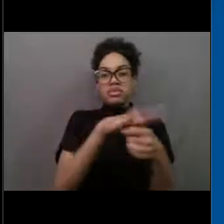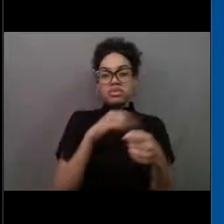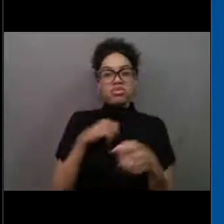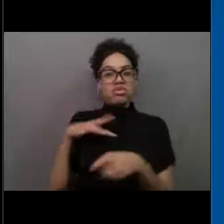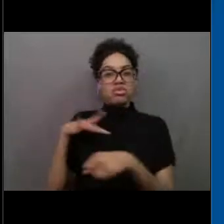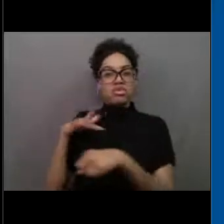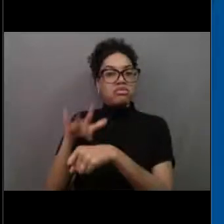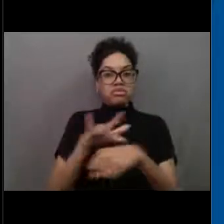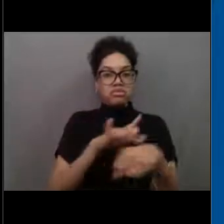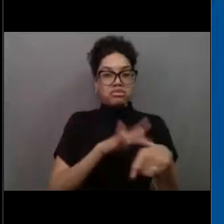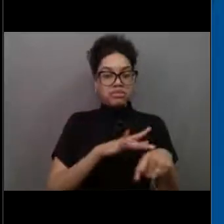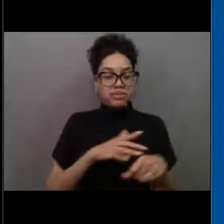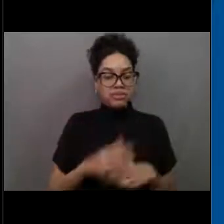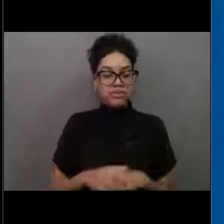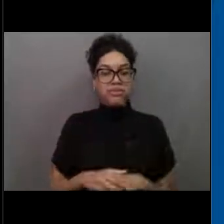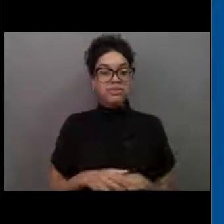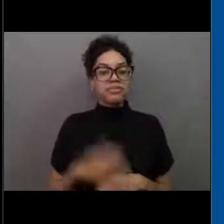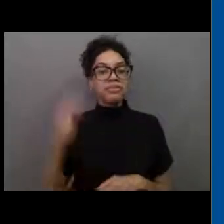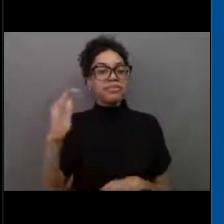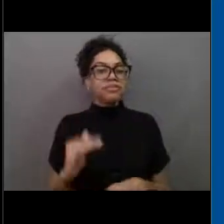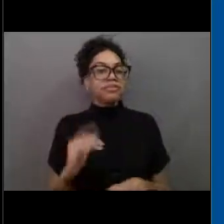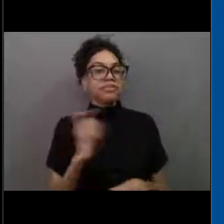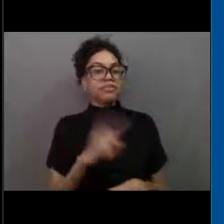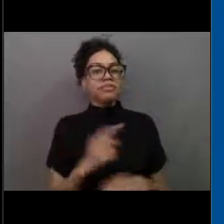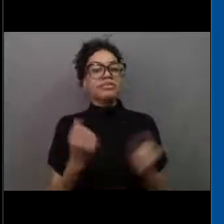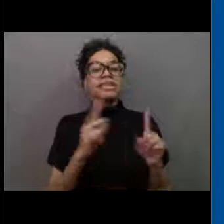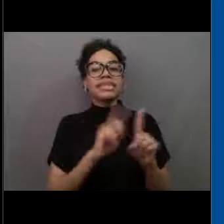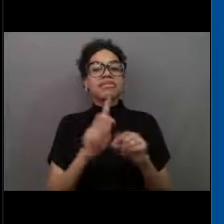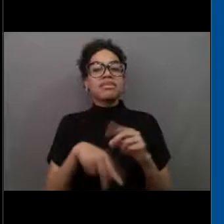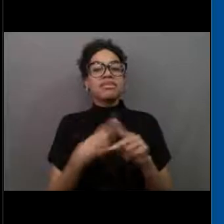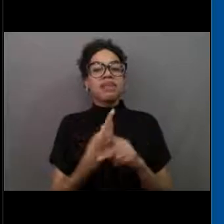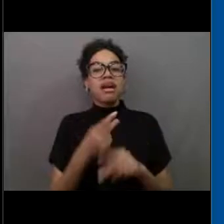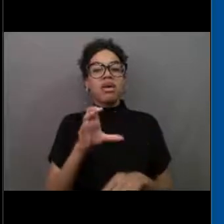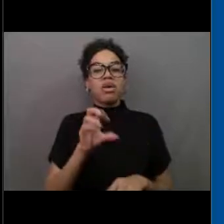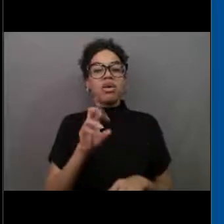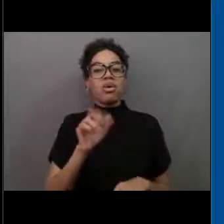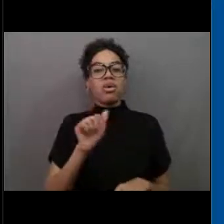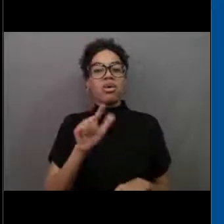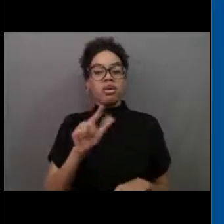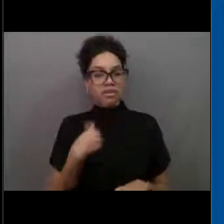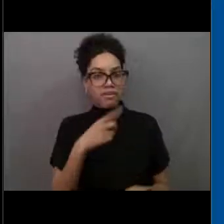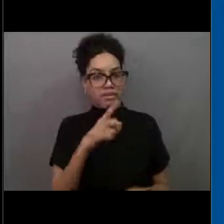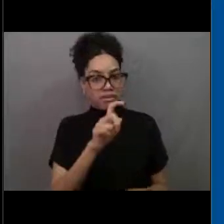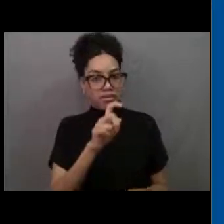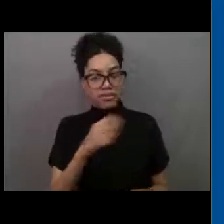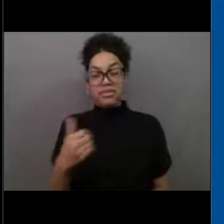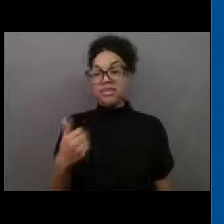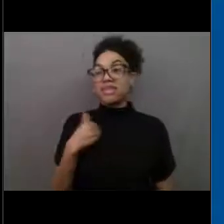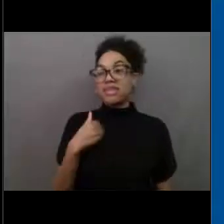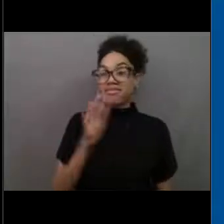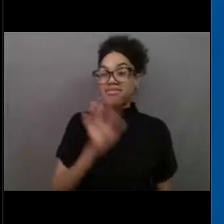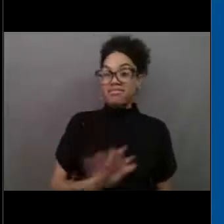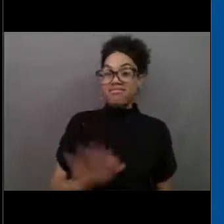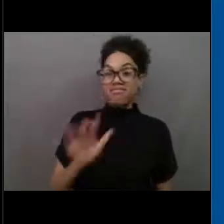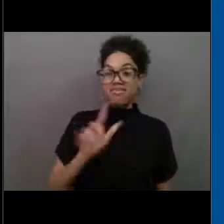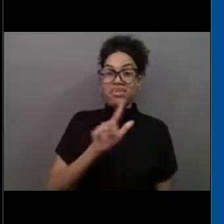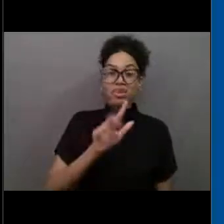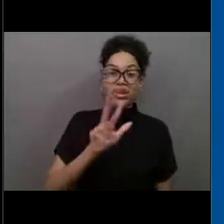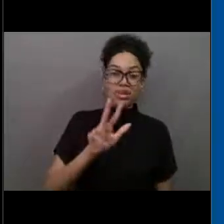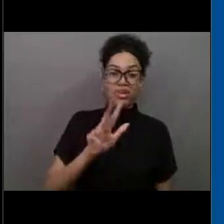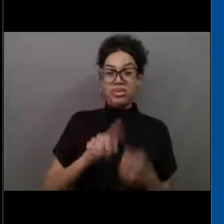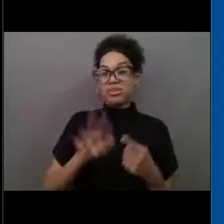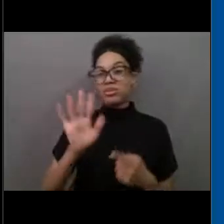Theodore asks, how many kinds of coral are there in your area? Theodore, we have about 23 to